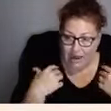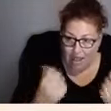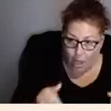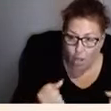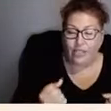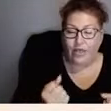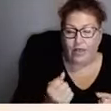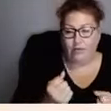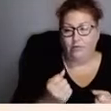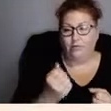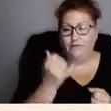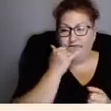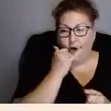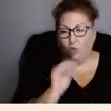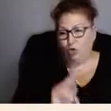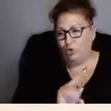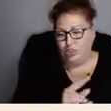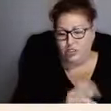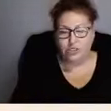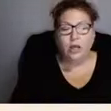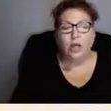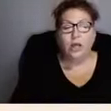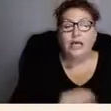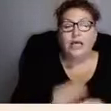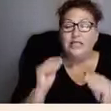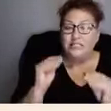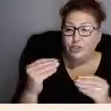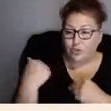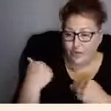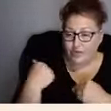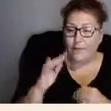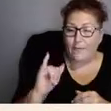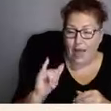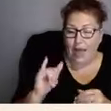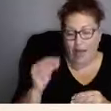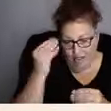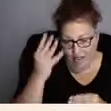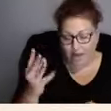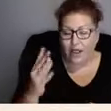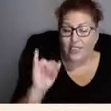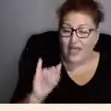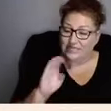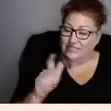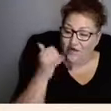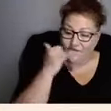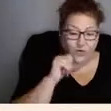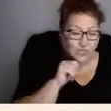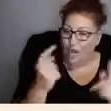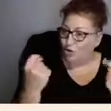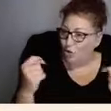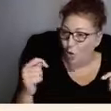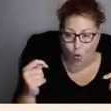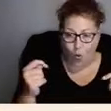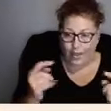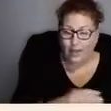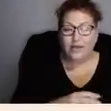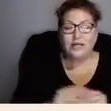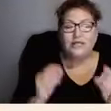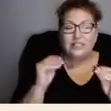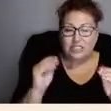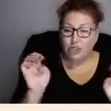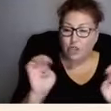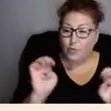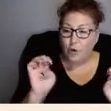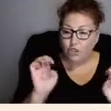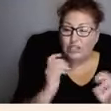usage. Teach responsibility by letting individuals know that the cell phone is not a toy. Teach emergency precautions. Cell